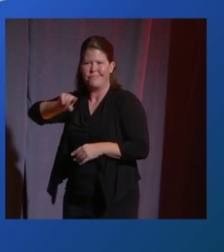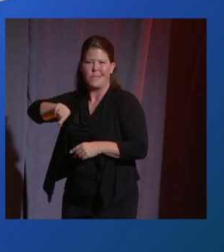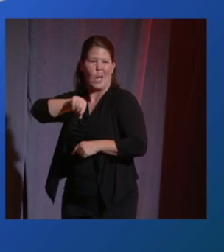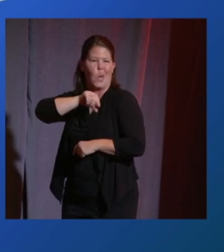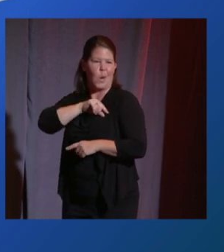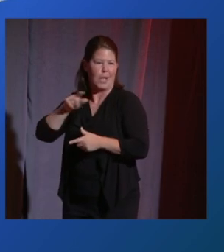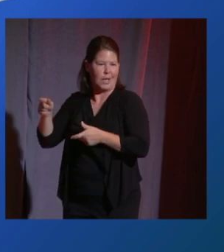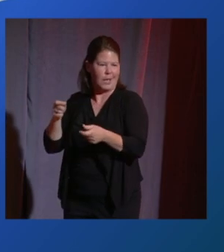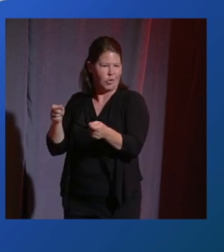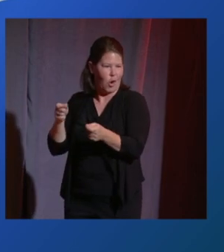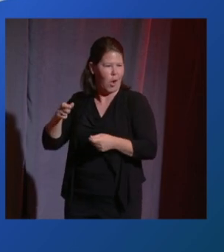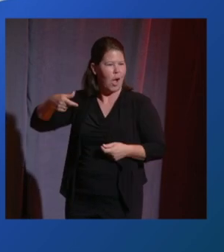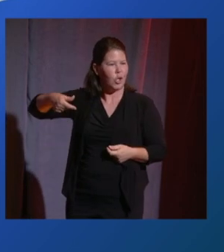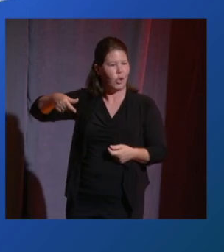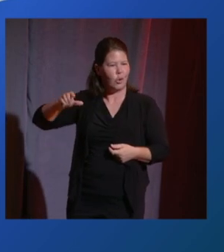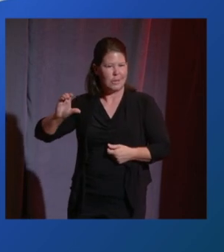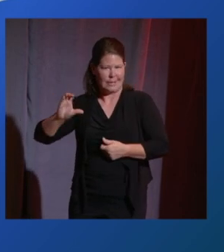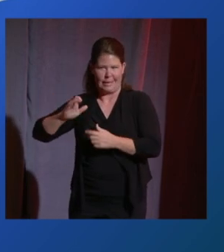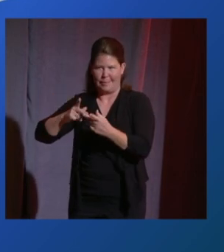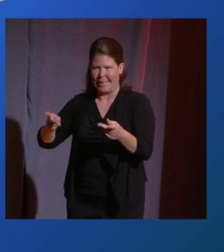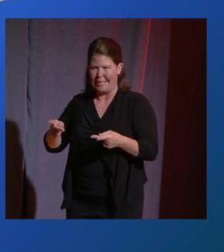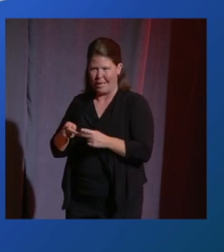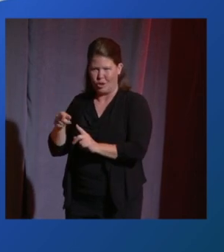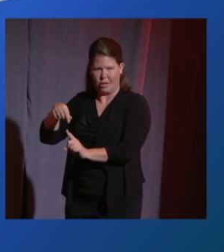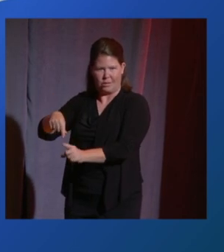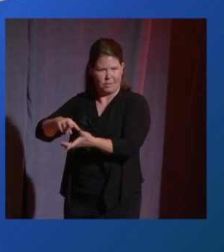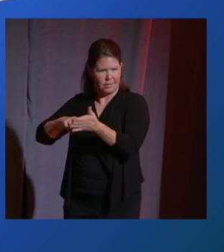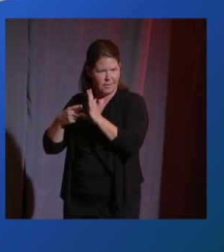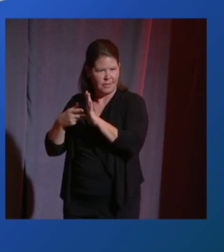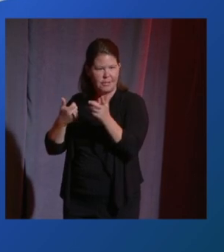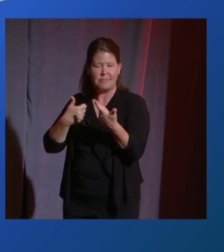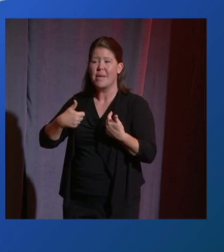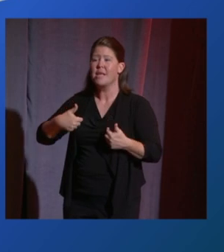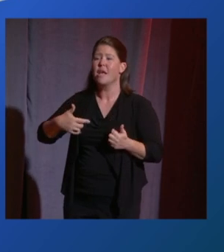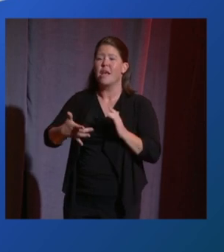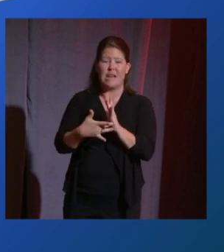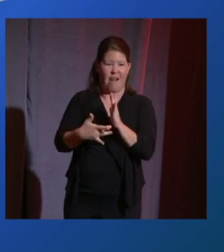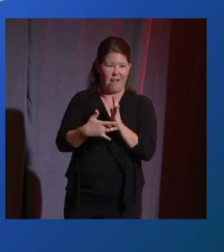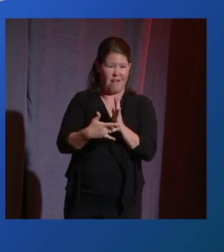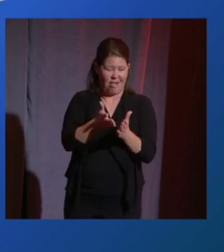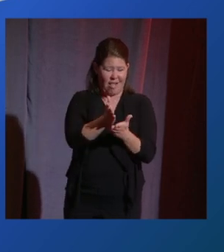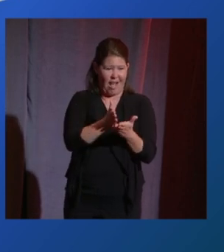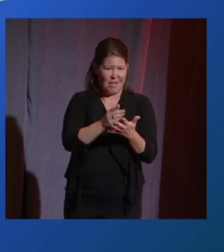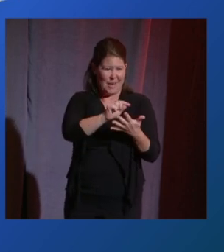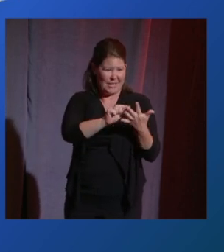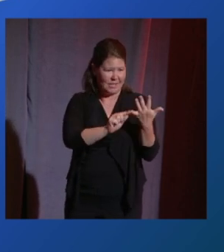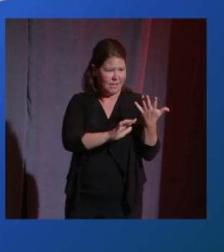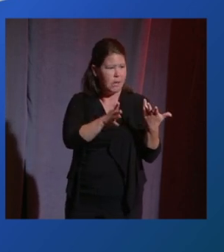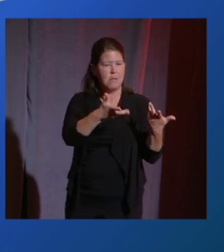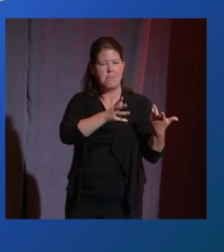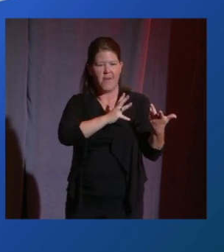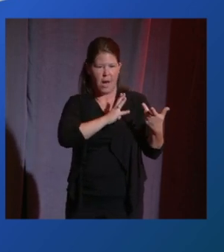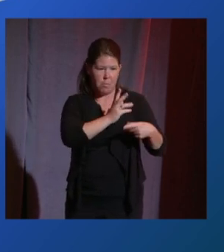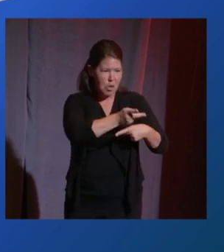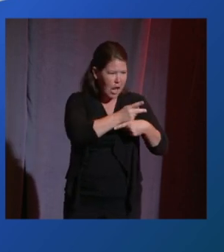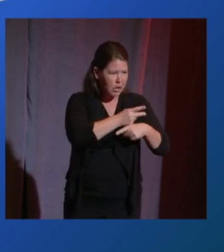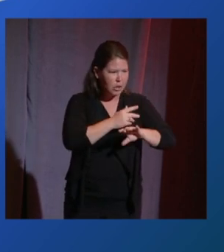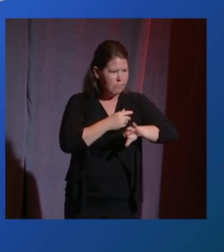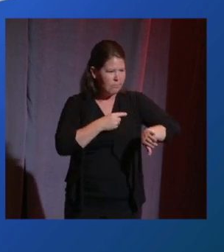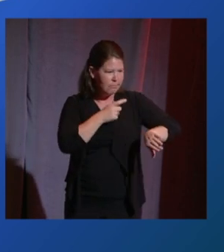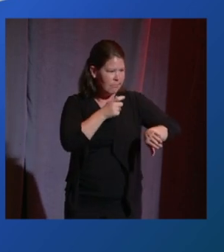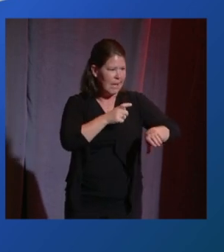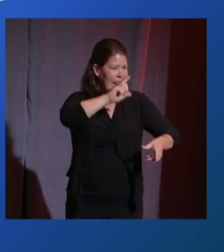elements to help train these machines to know what they're looking at um and with with industry you have this wealth of knowledge